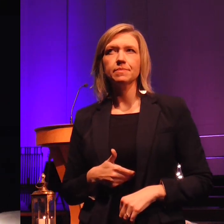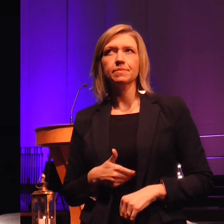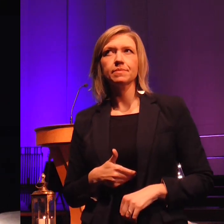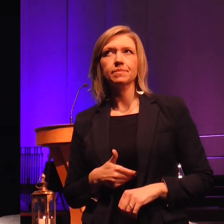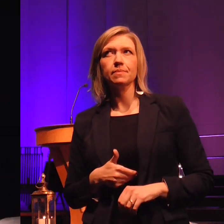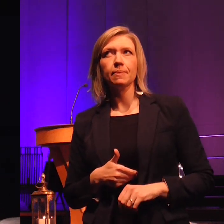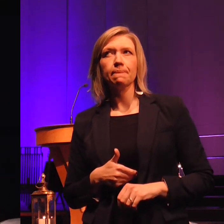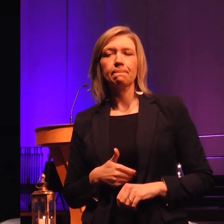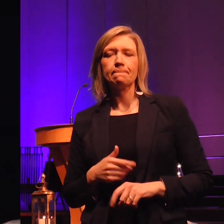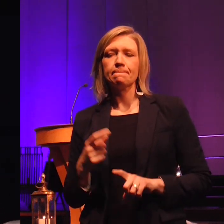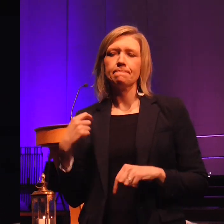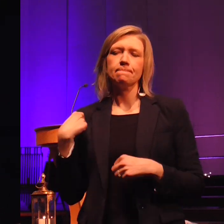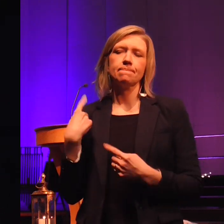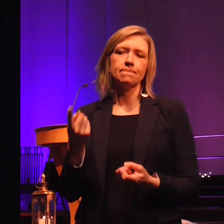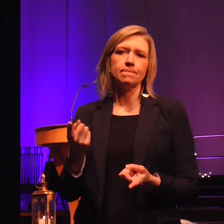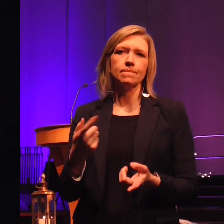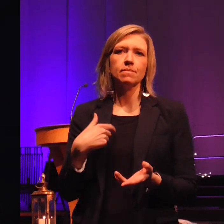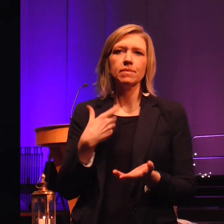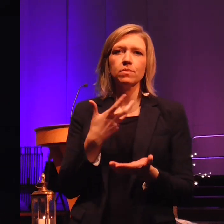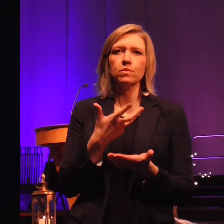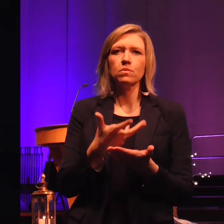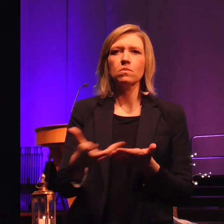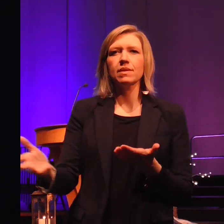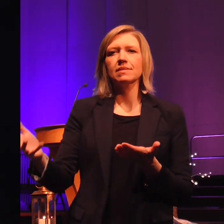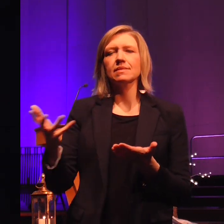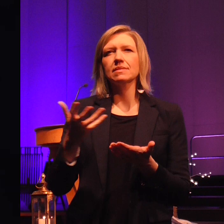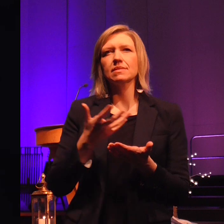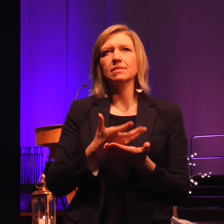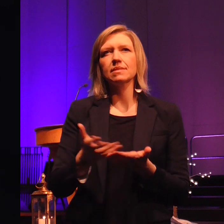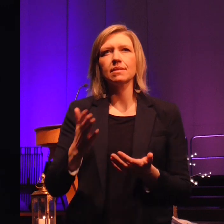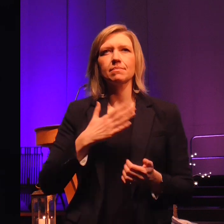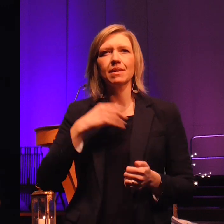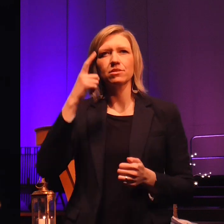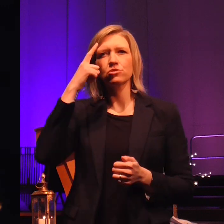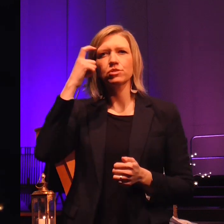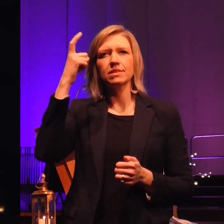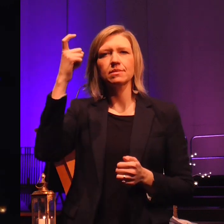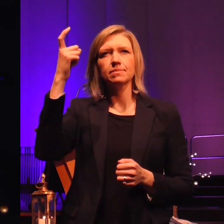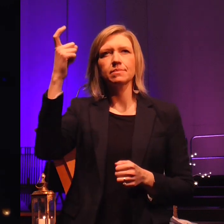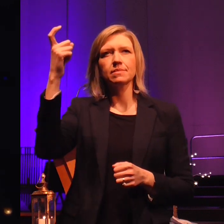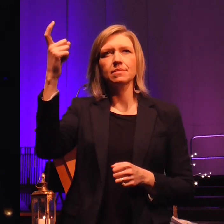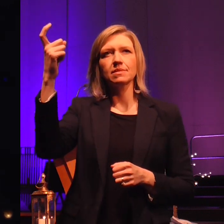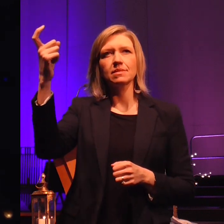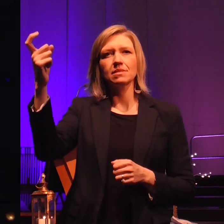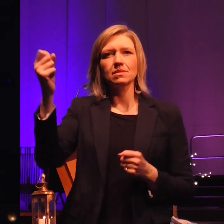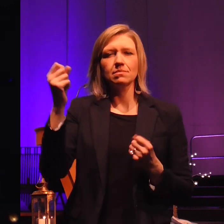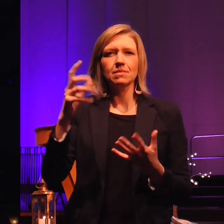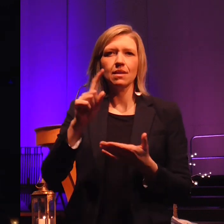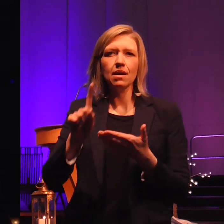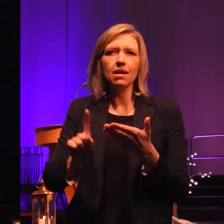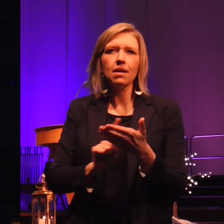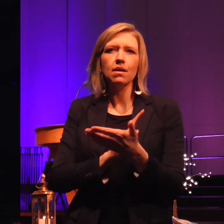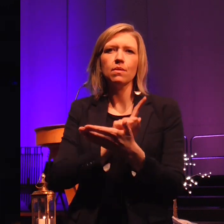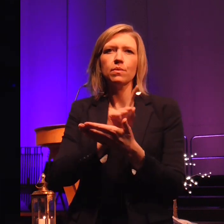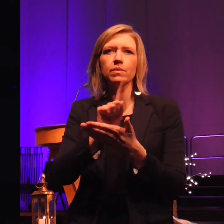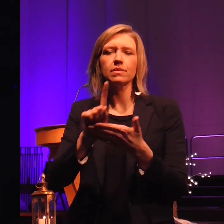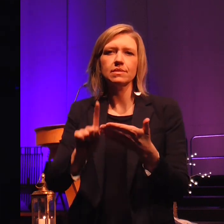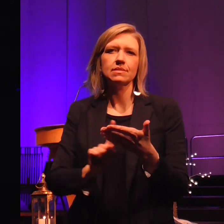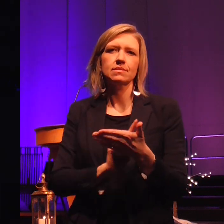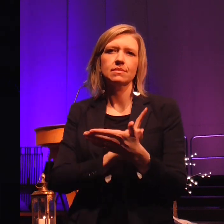I've been wasting my dreams on hours that I